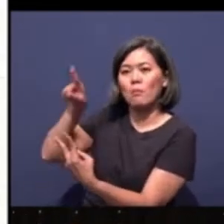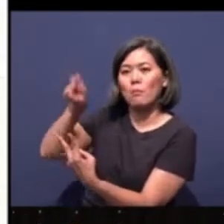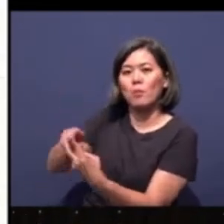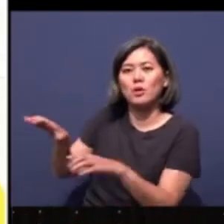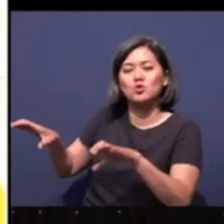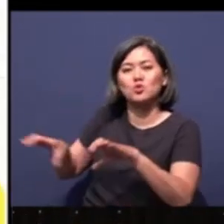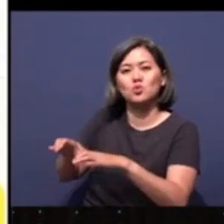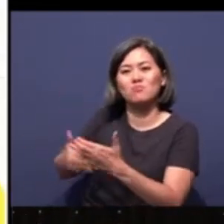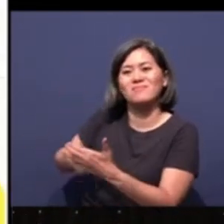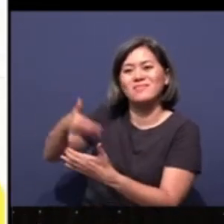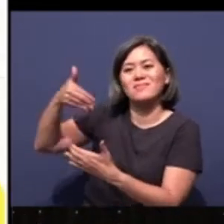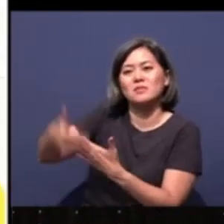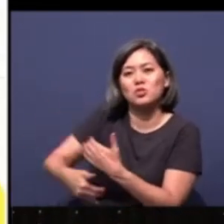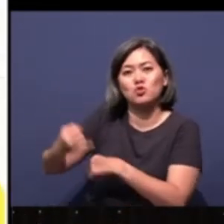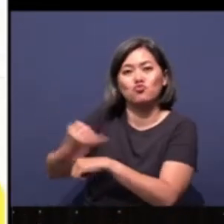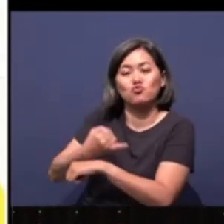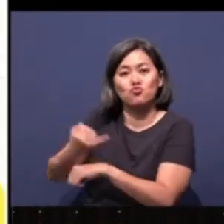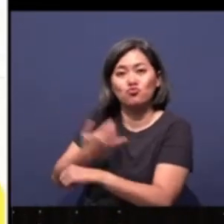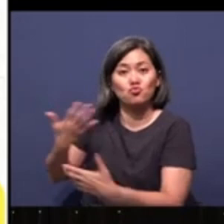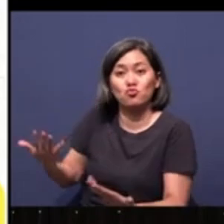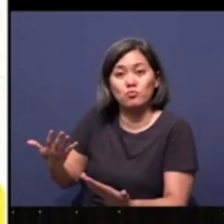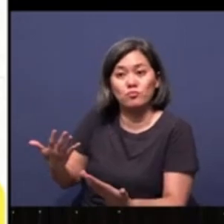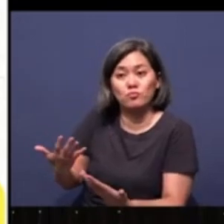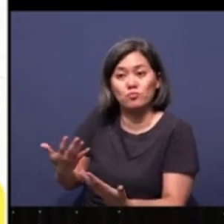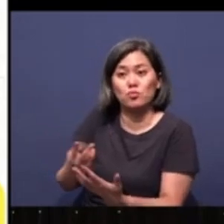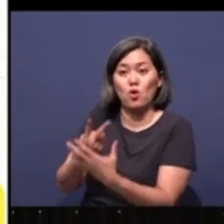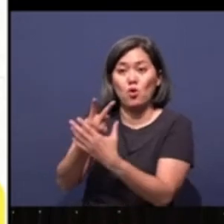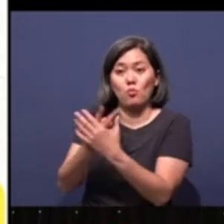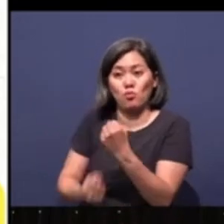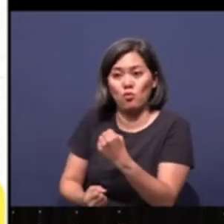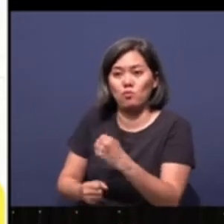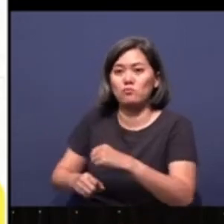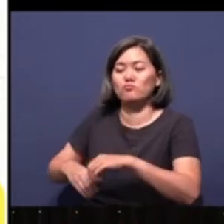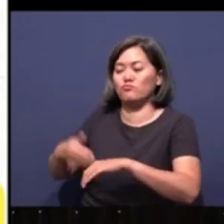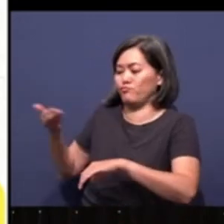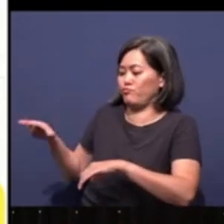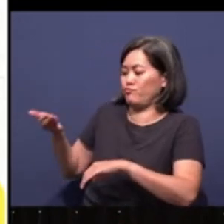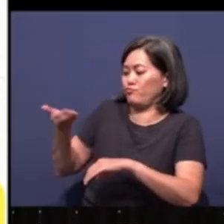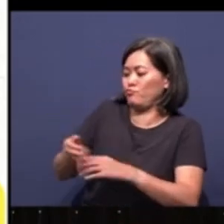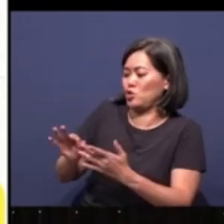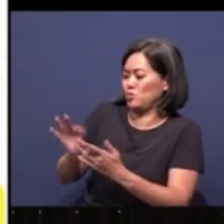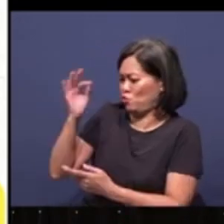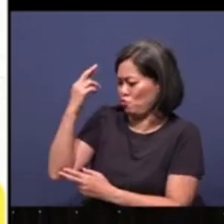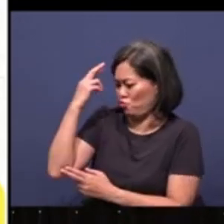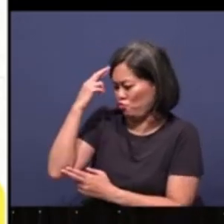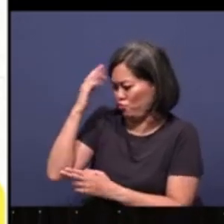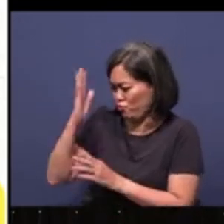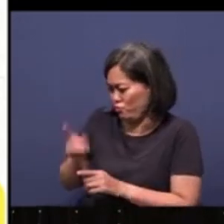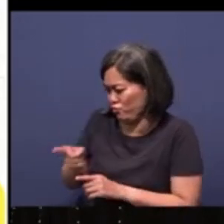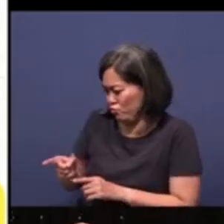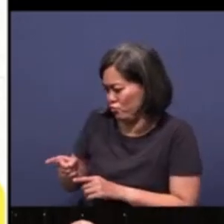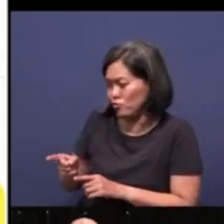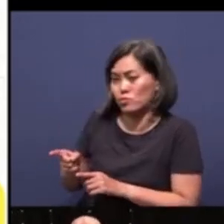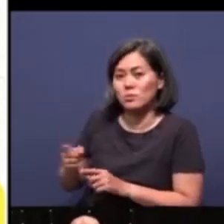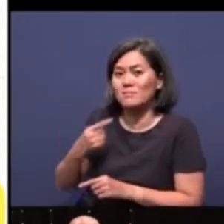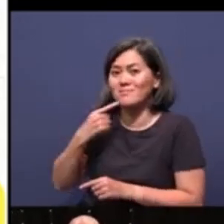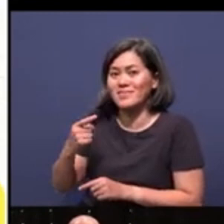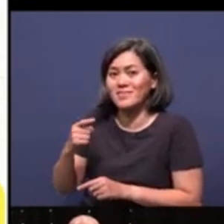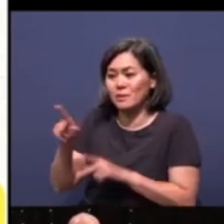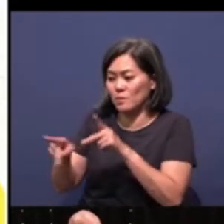this next task, and the high priest to bring in a spiritual reminder to the people of Judah.